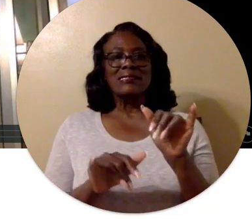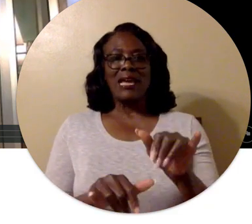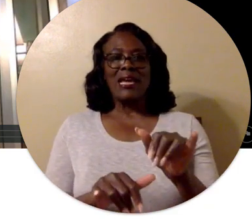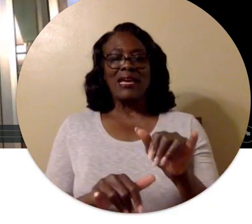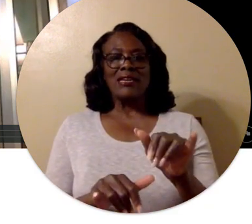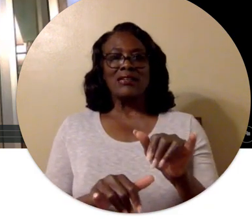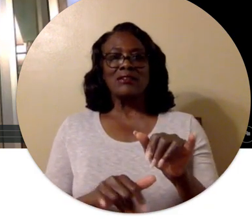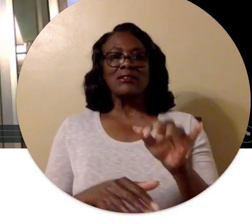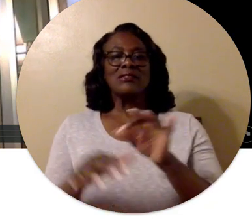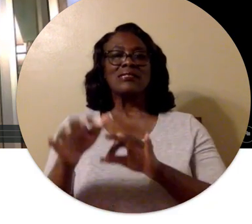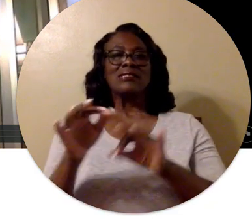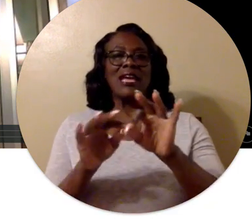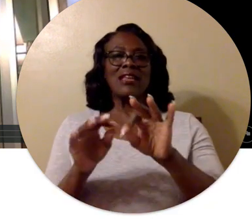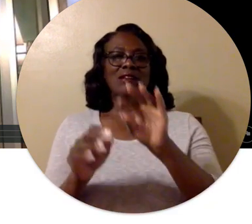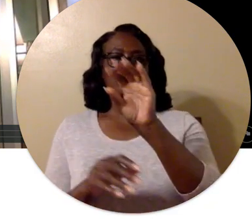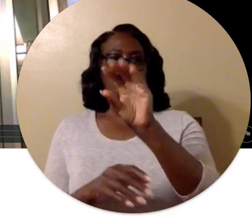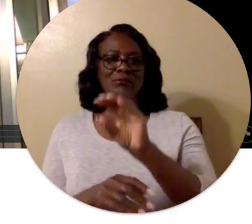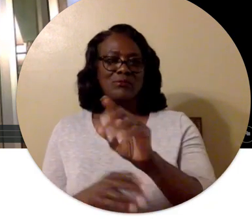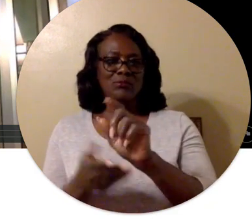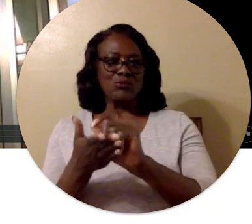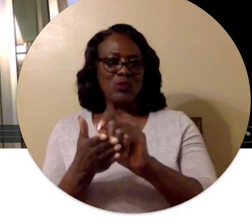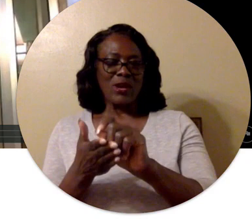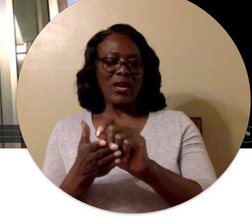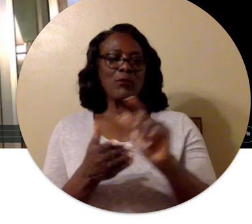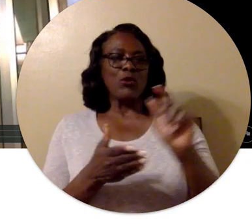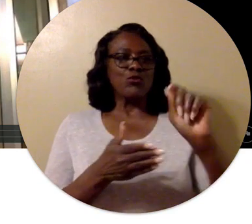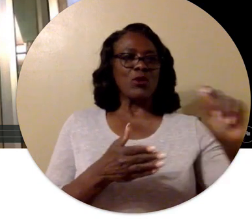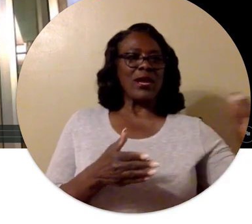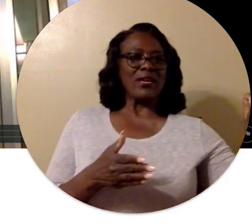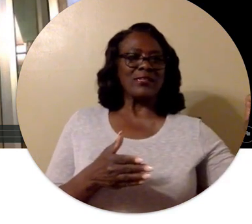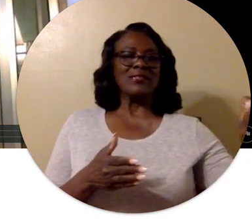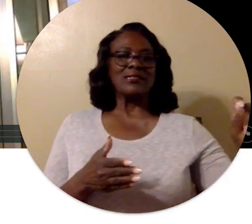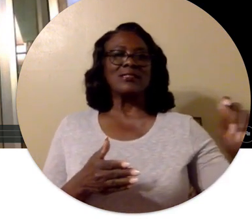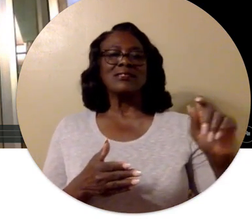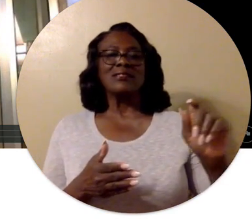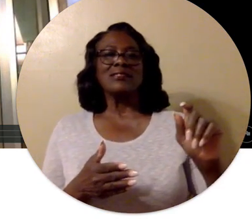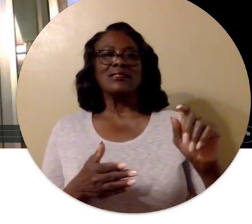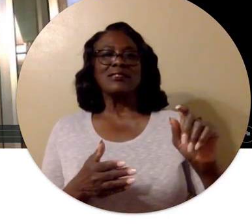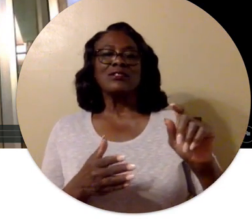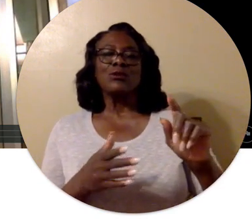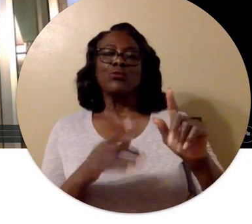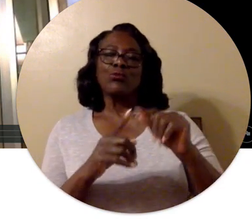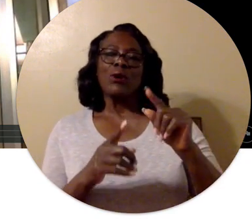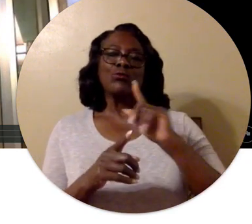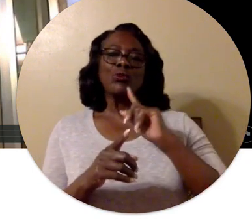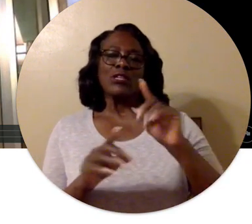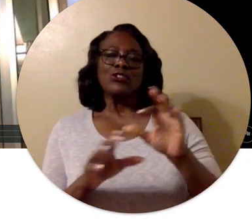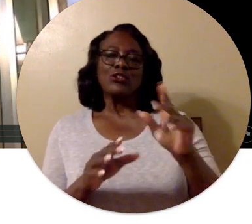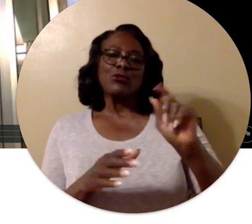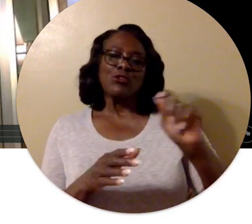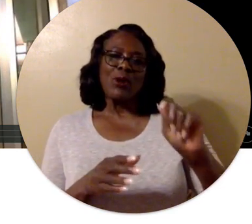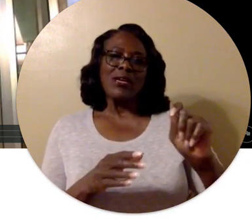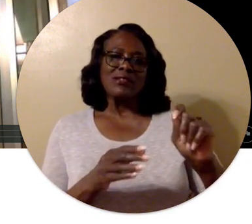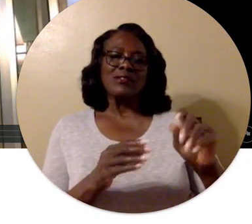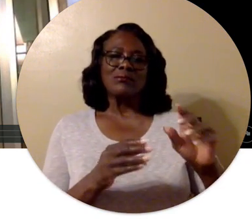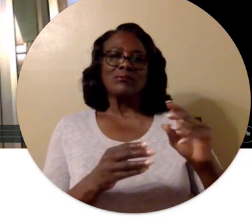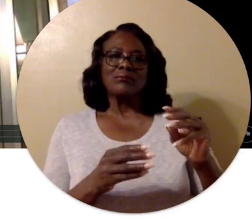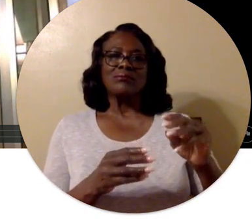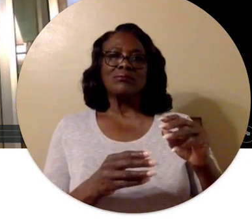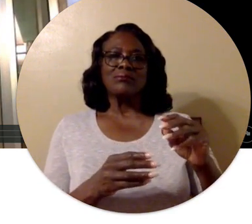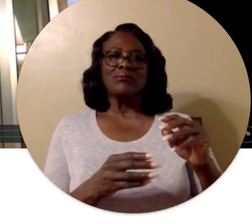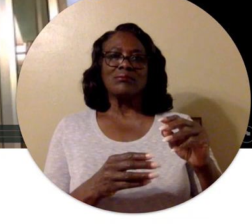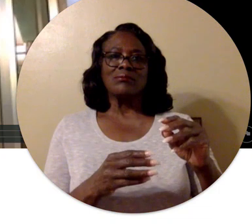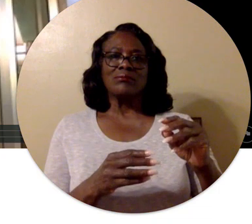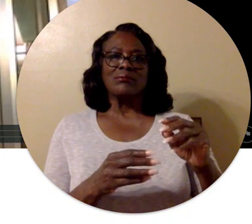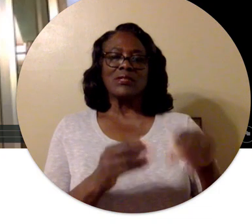keeping my work right here, I'm going to write out some equations that I get when I'm really doing this multiplication. So I start off, I do 7 times